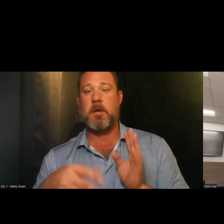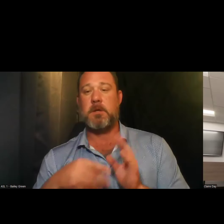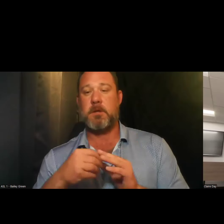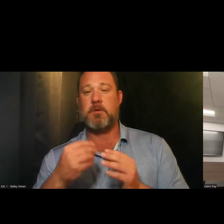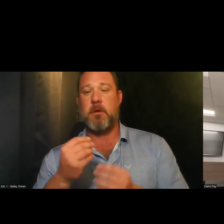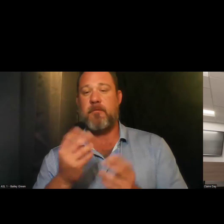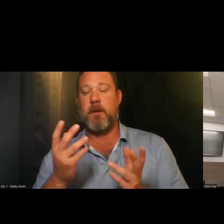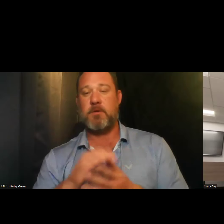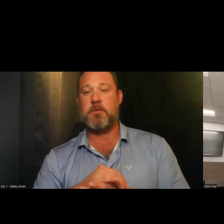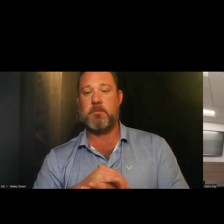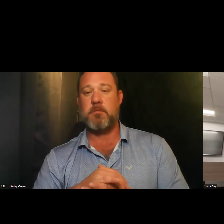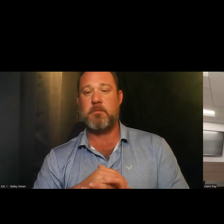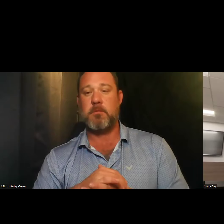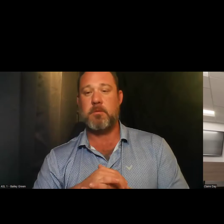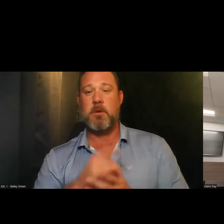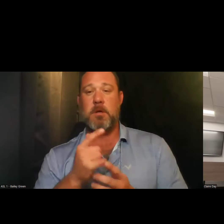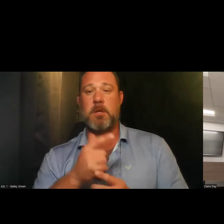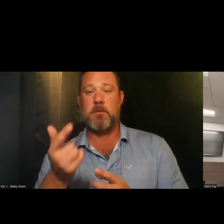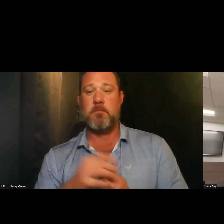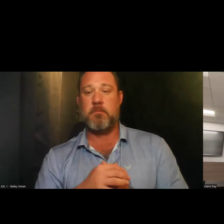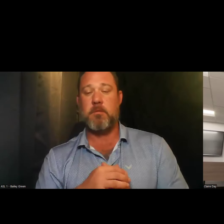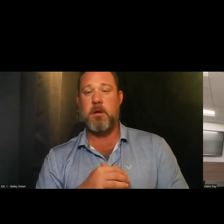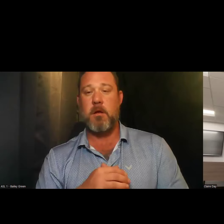data. So I'll turn it back to you, Wynn.